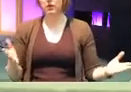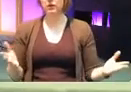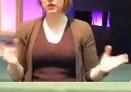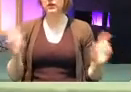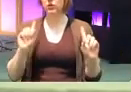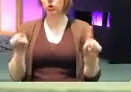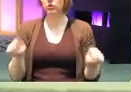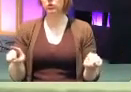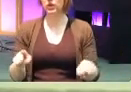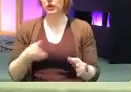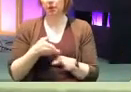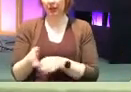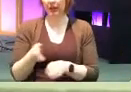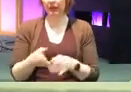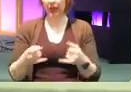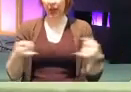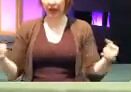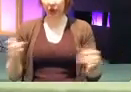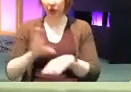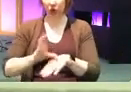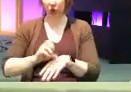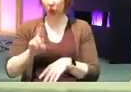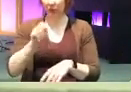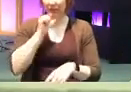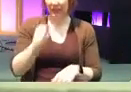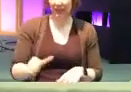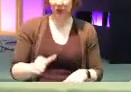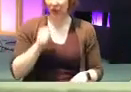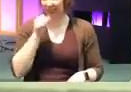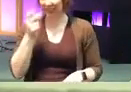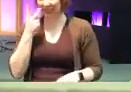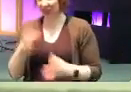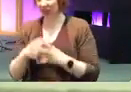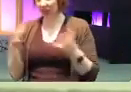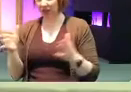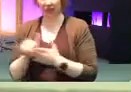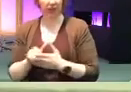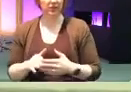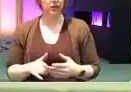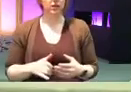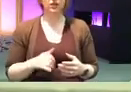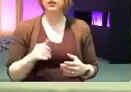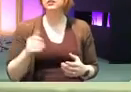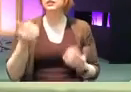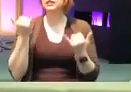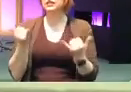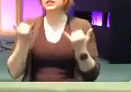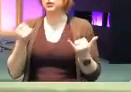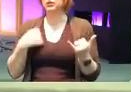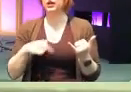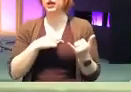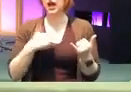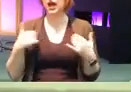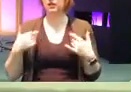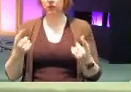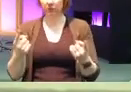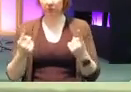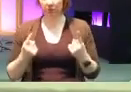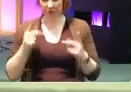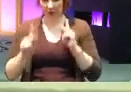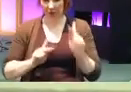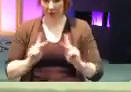church or no church at all? And you just didn't see a lot of that. Even today, we have people that come into our services